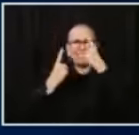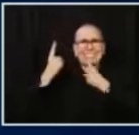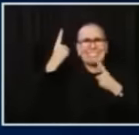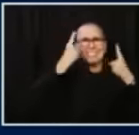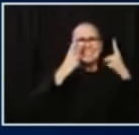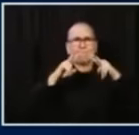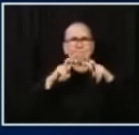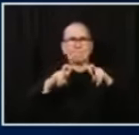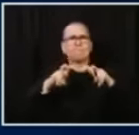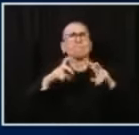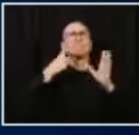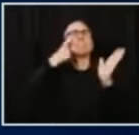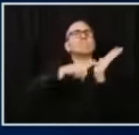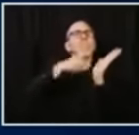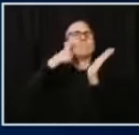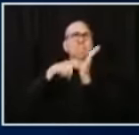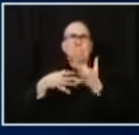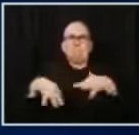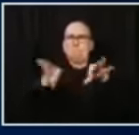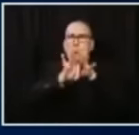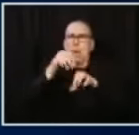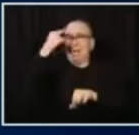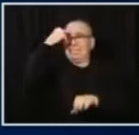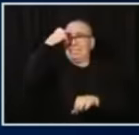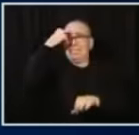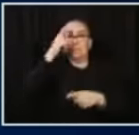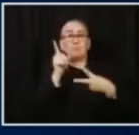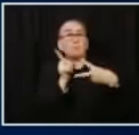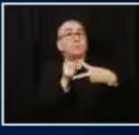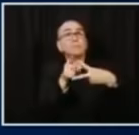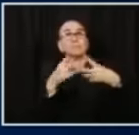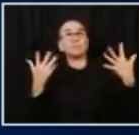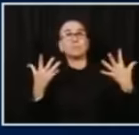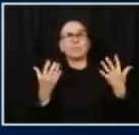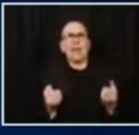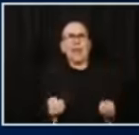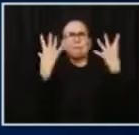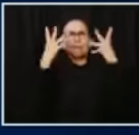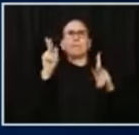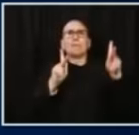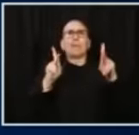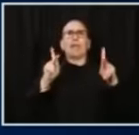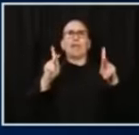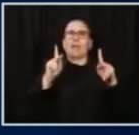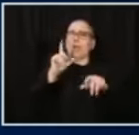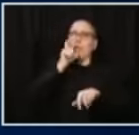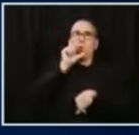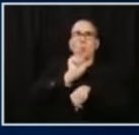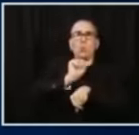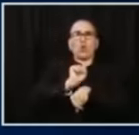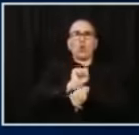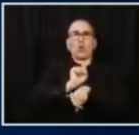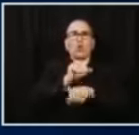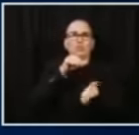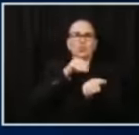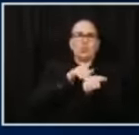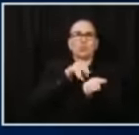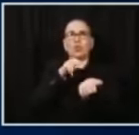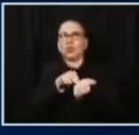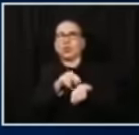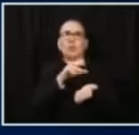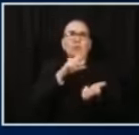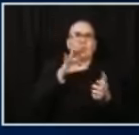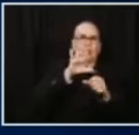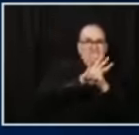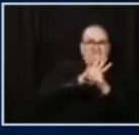at. First of all, we looked at the number of healthcare workers in a region or in the state, as well as the number